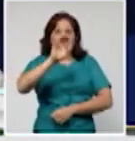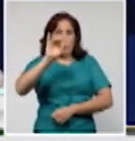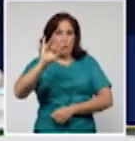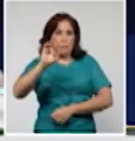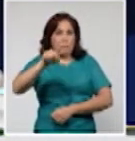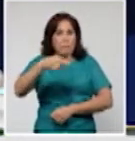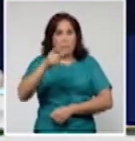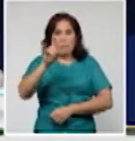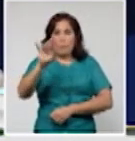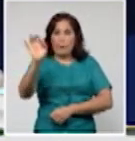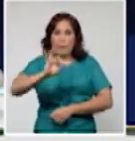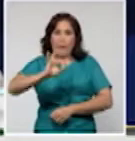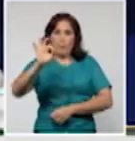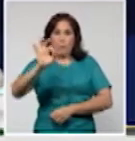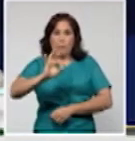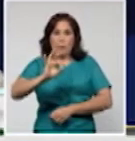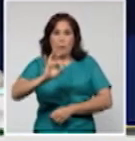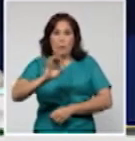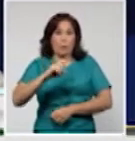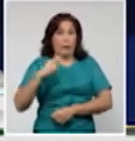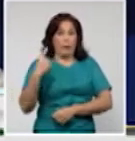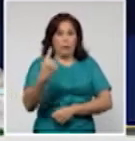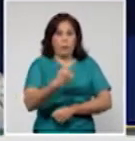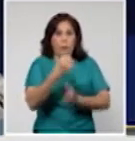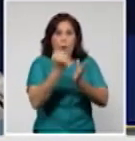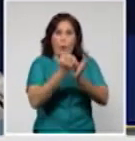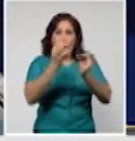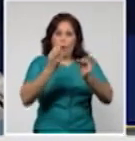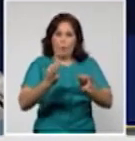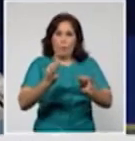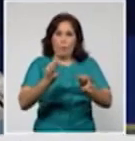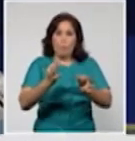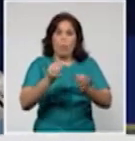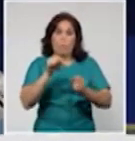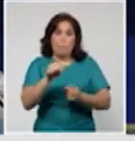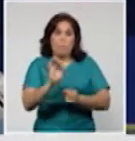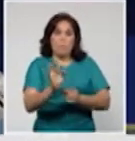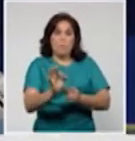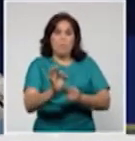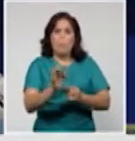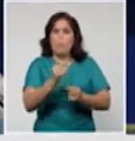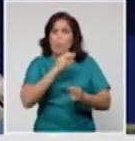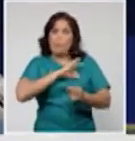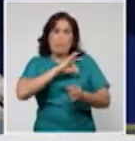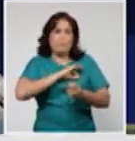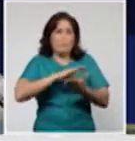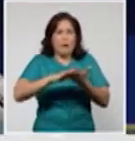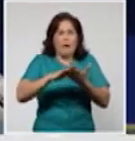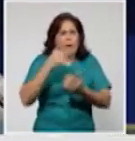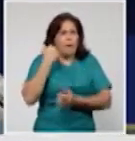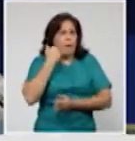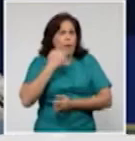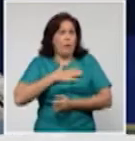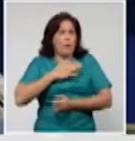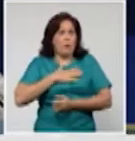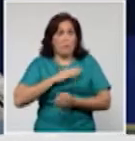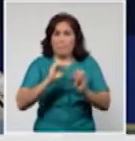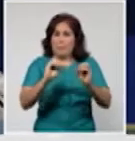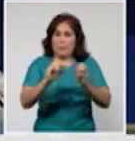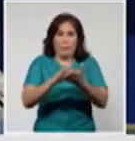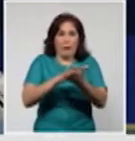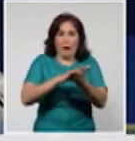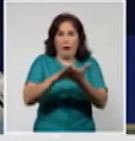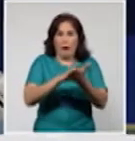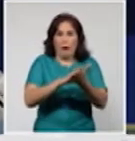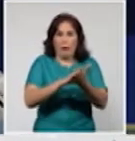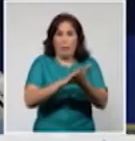55.8%. By age group, 9 positive cases diagnosed